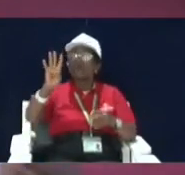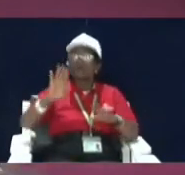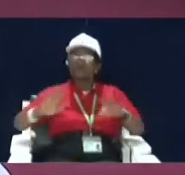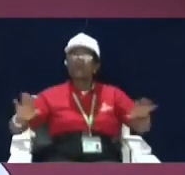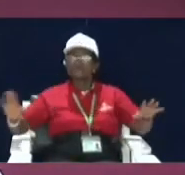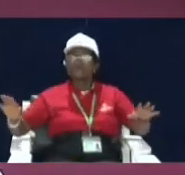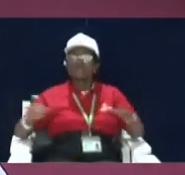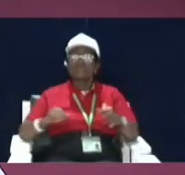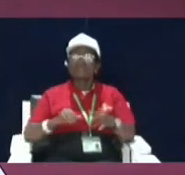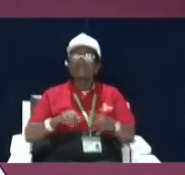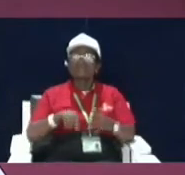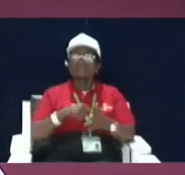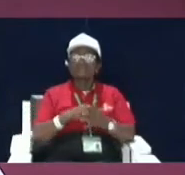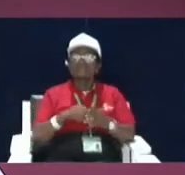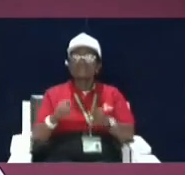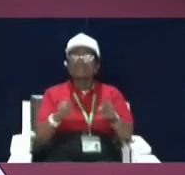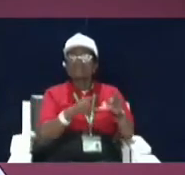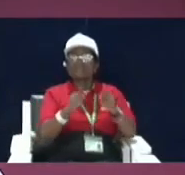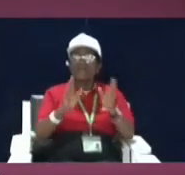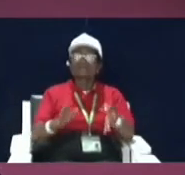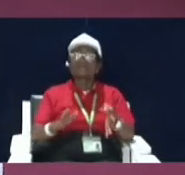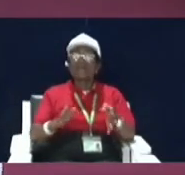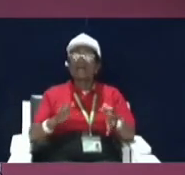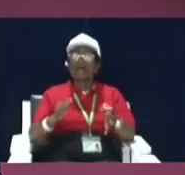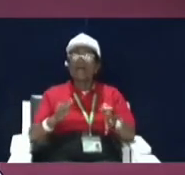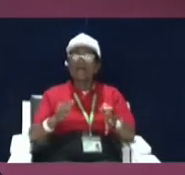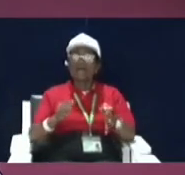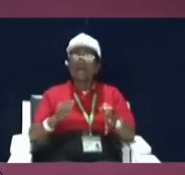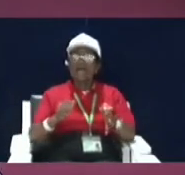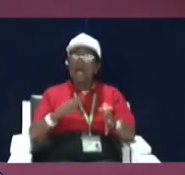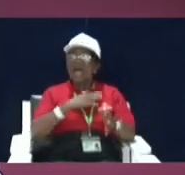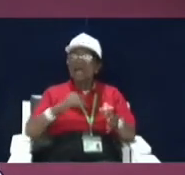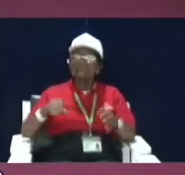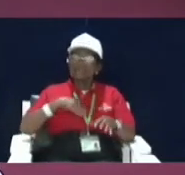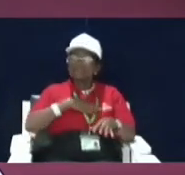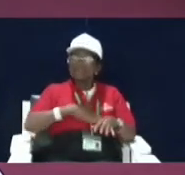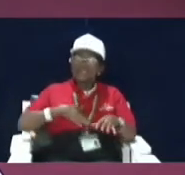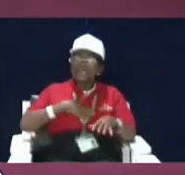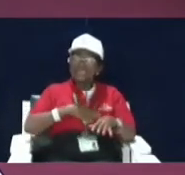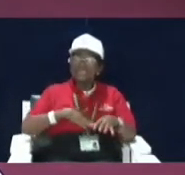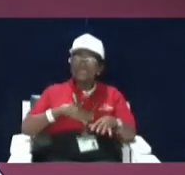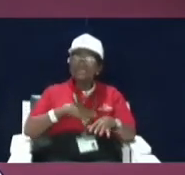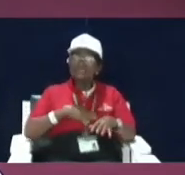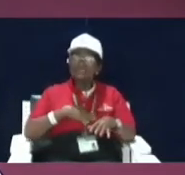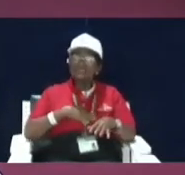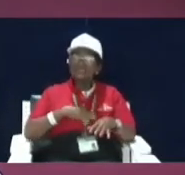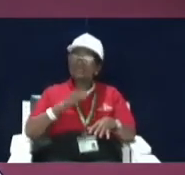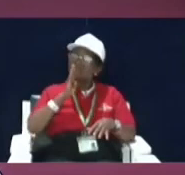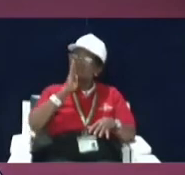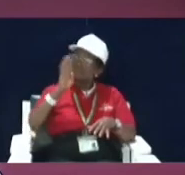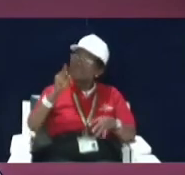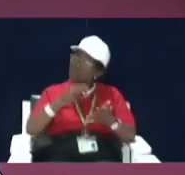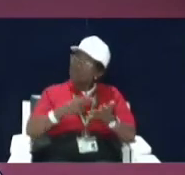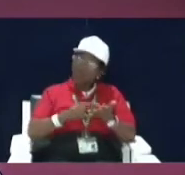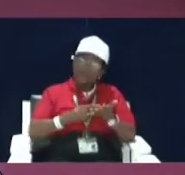Be his partner. And please be holy.